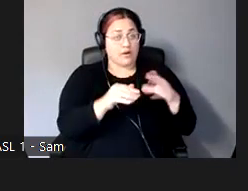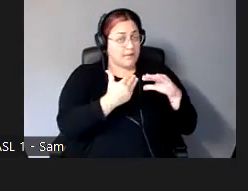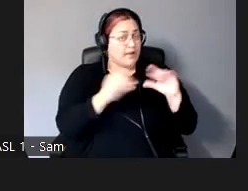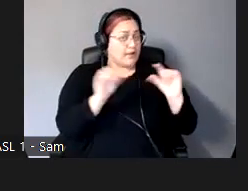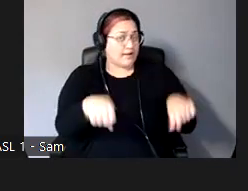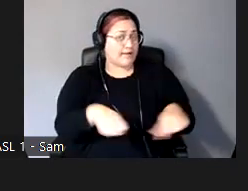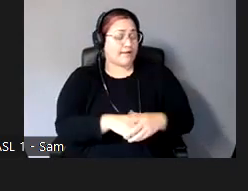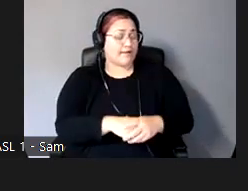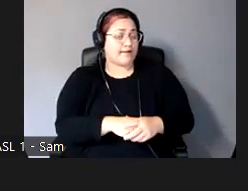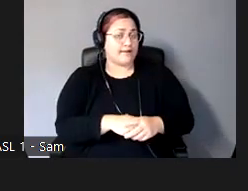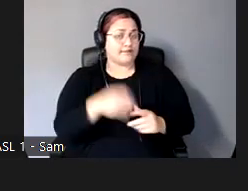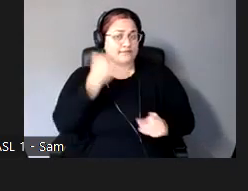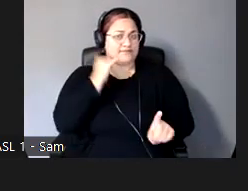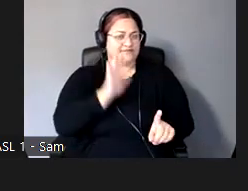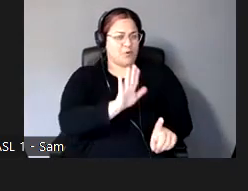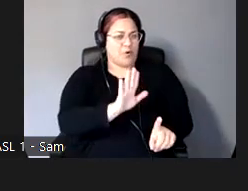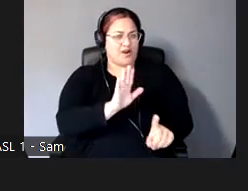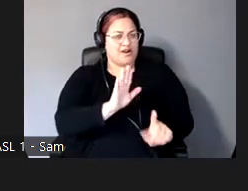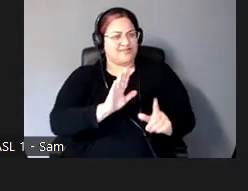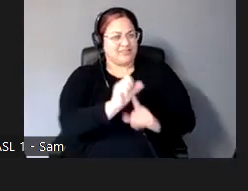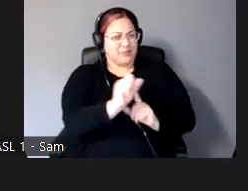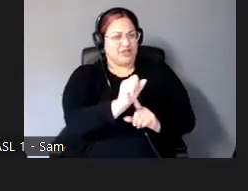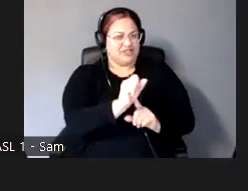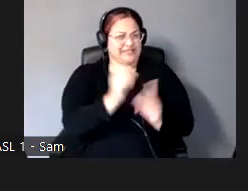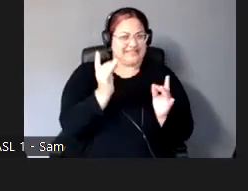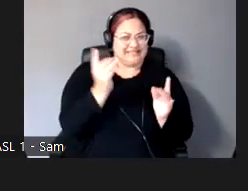like to discuss in further detail.